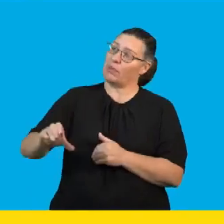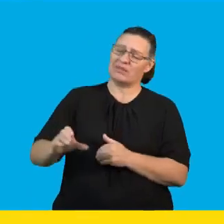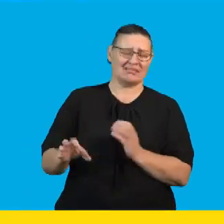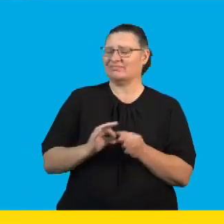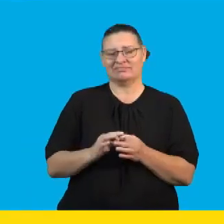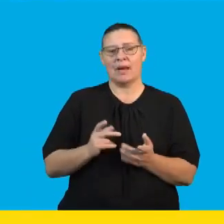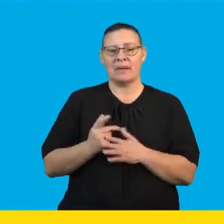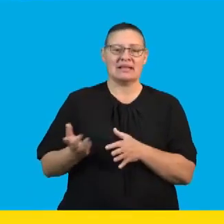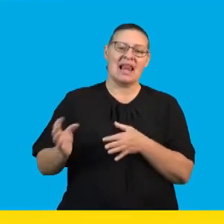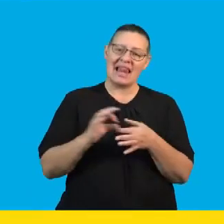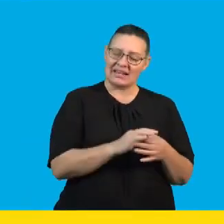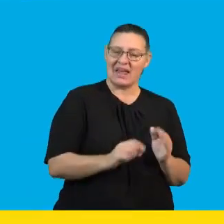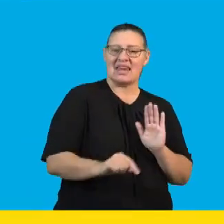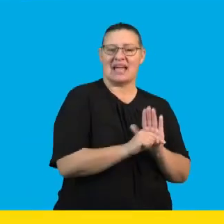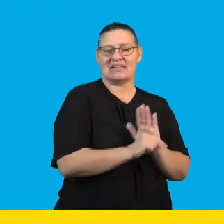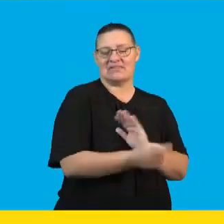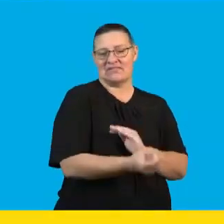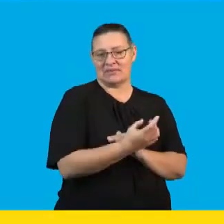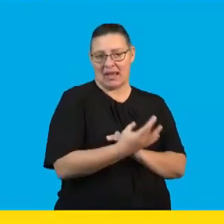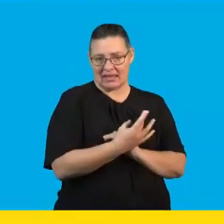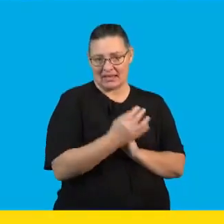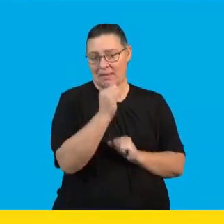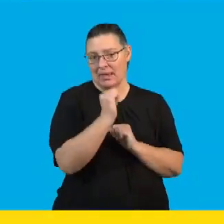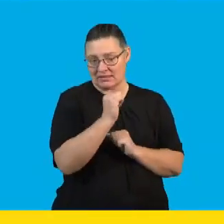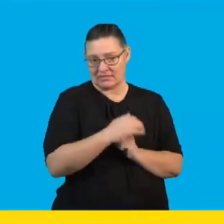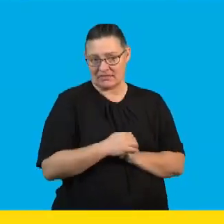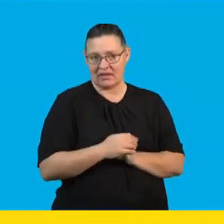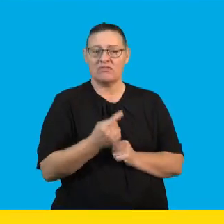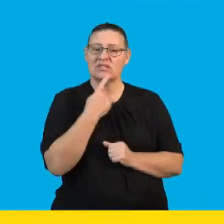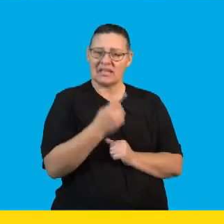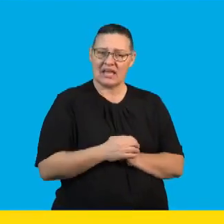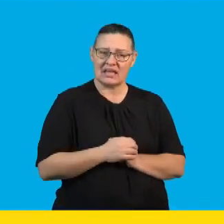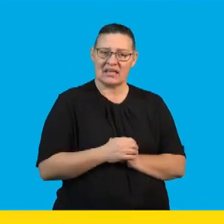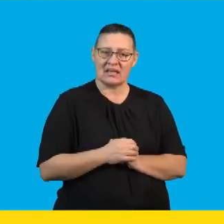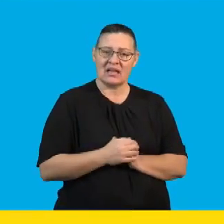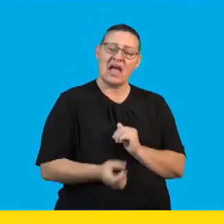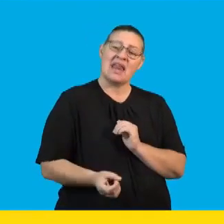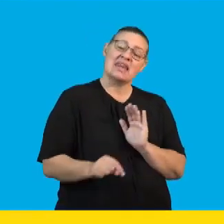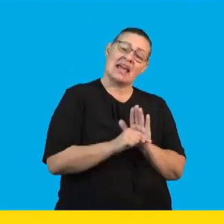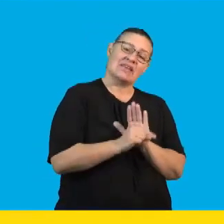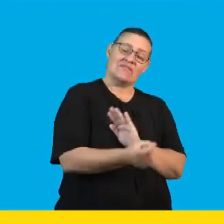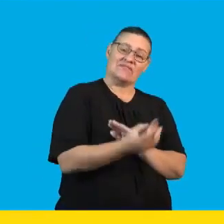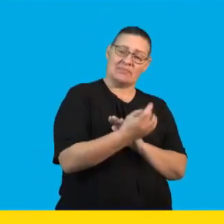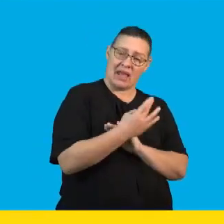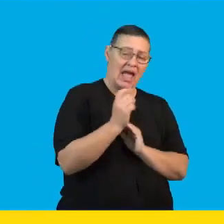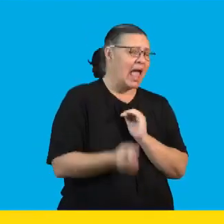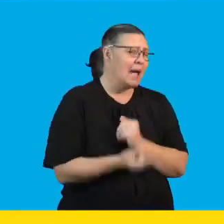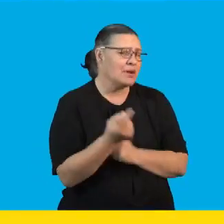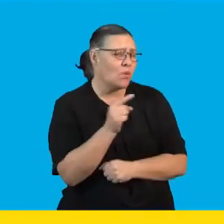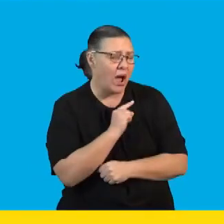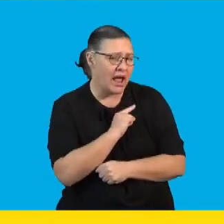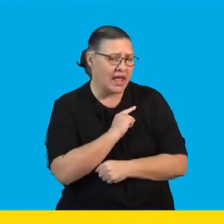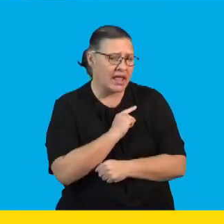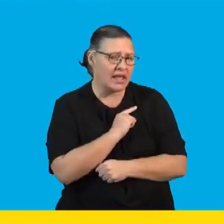chapter, but the link is the negative feedback mechanism. So generally, when you speak about negative feedback mechanism,